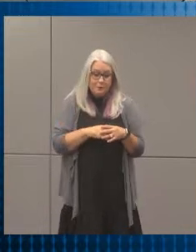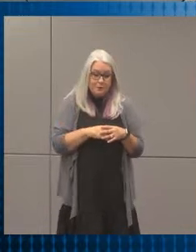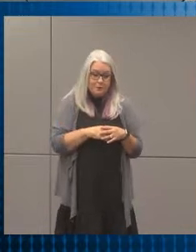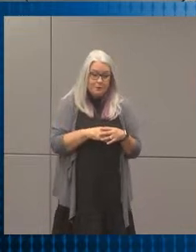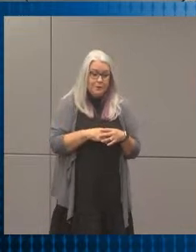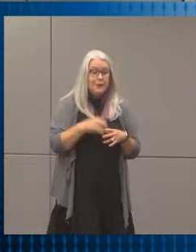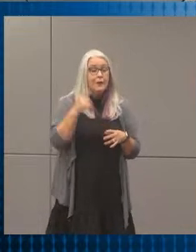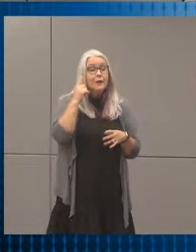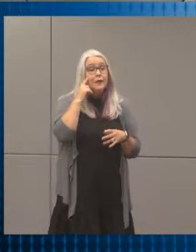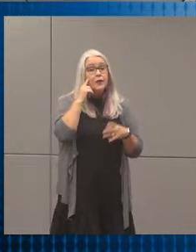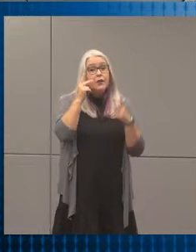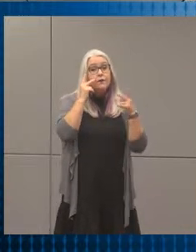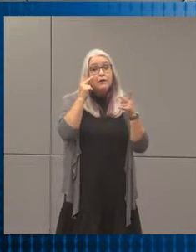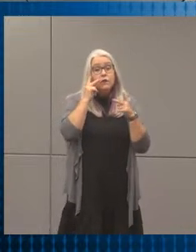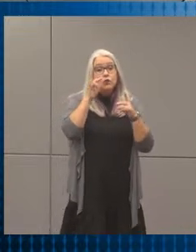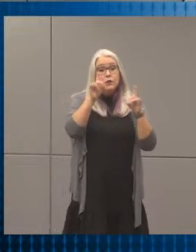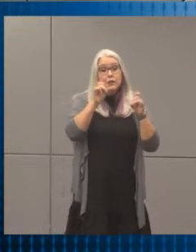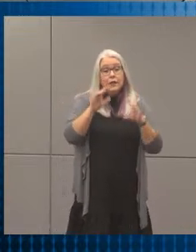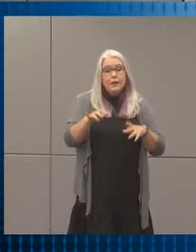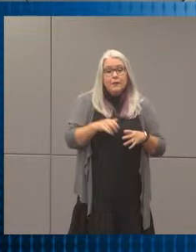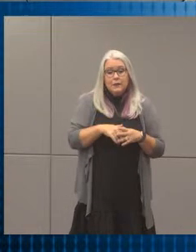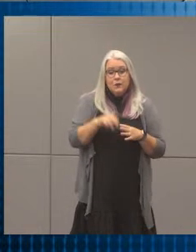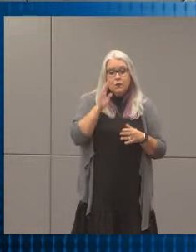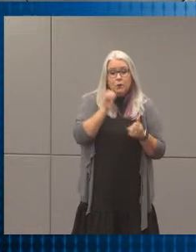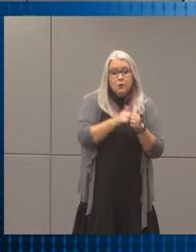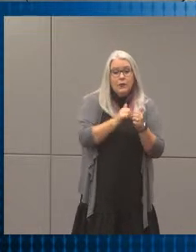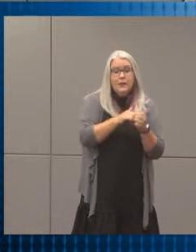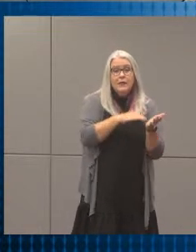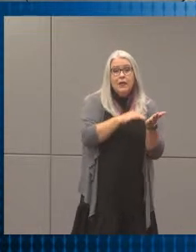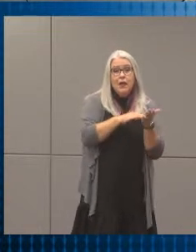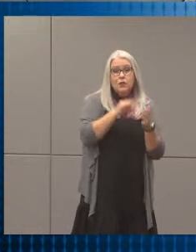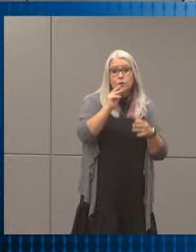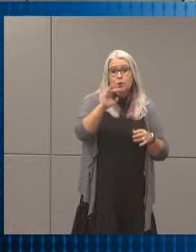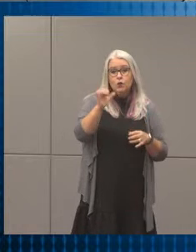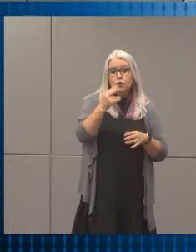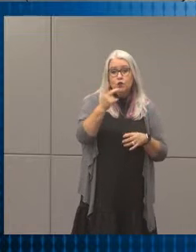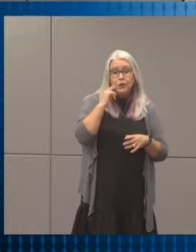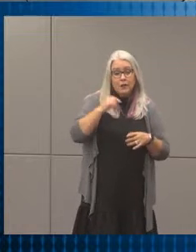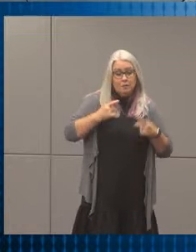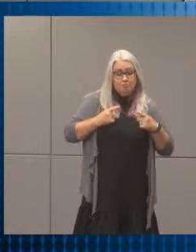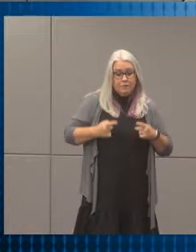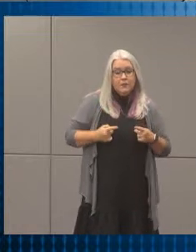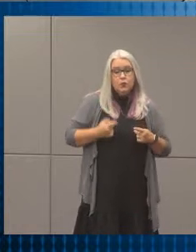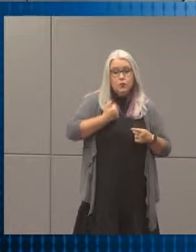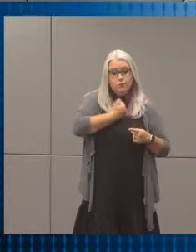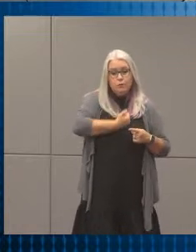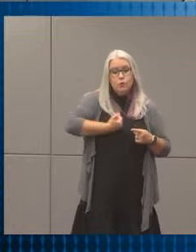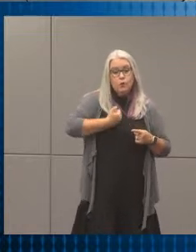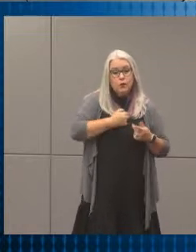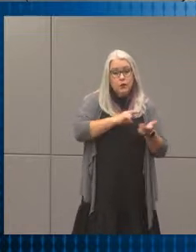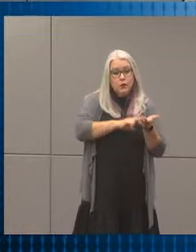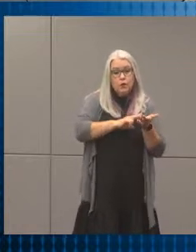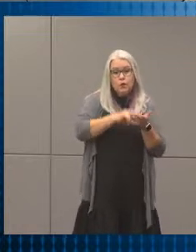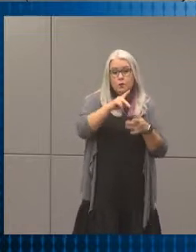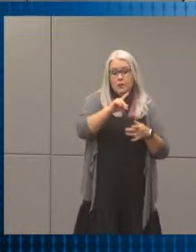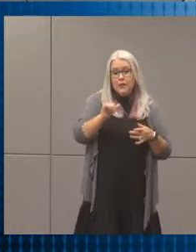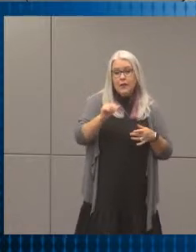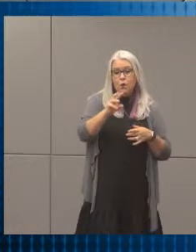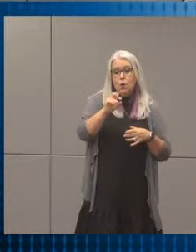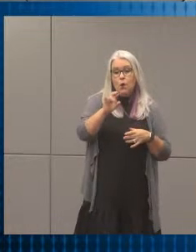Hearing and vision test, medical consult with Dr. Bush, and a physical exam by the nurse practitioner